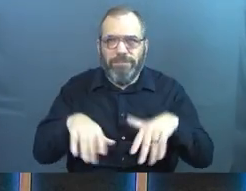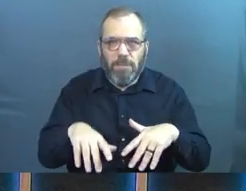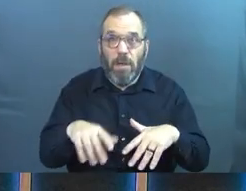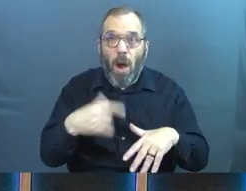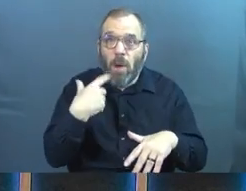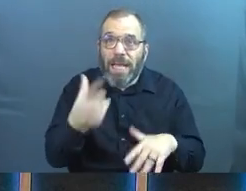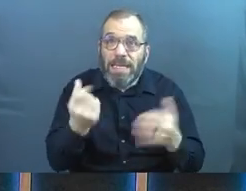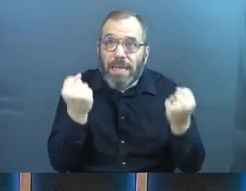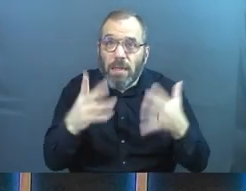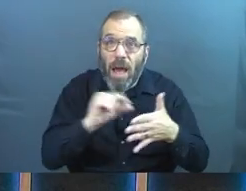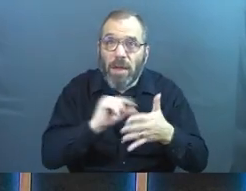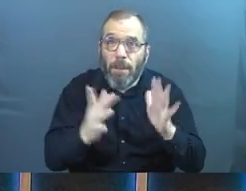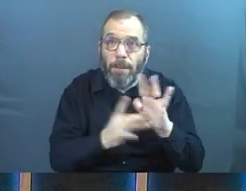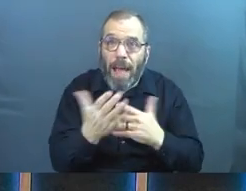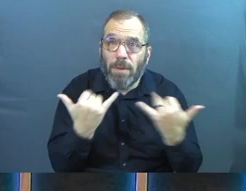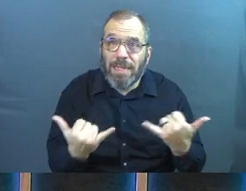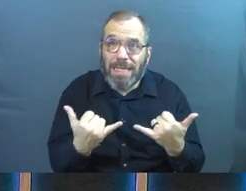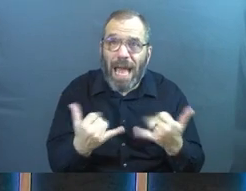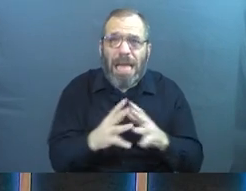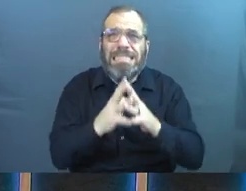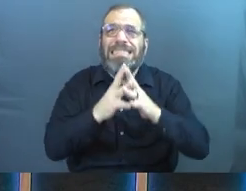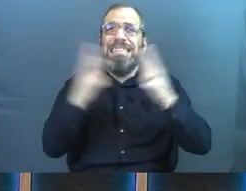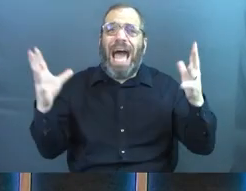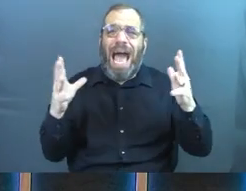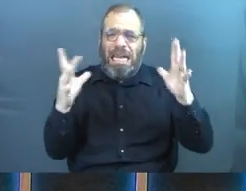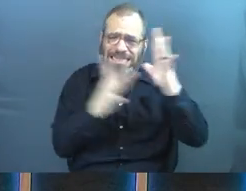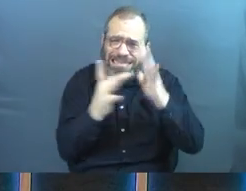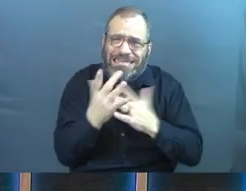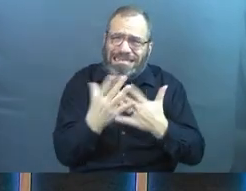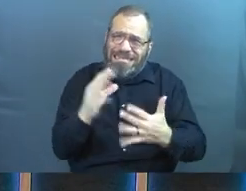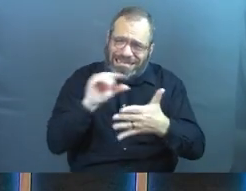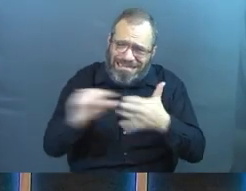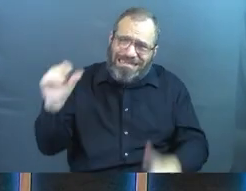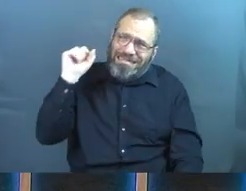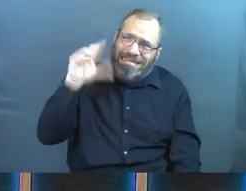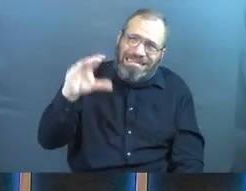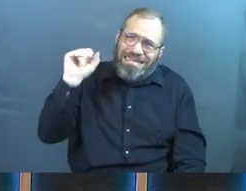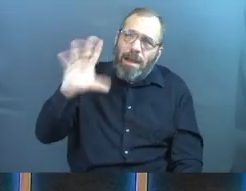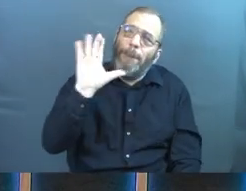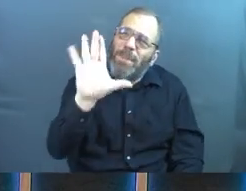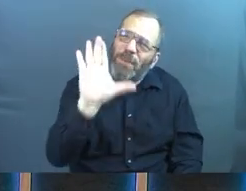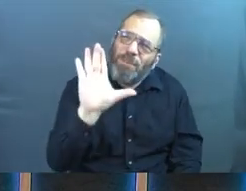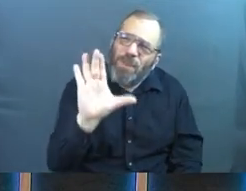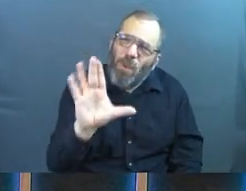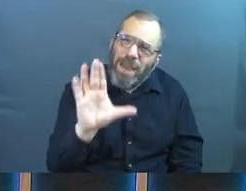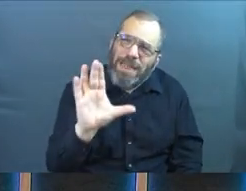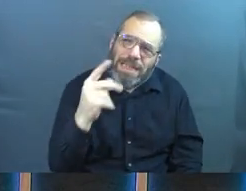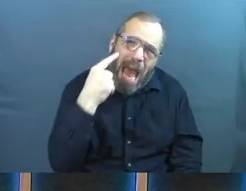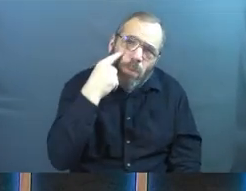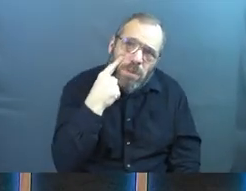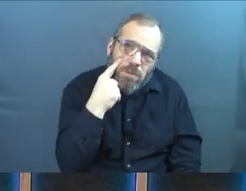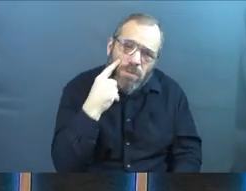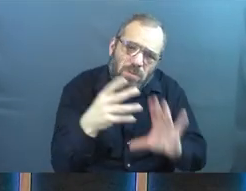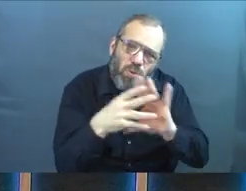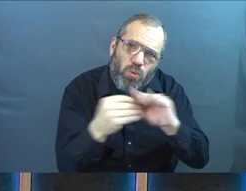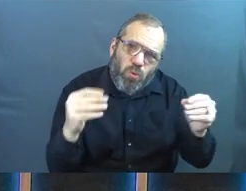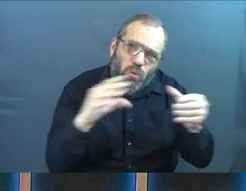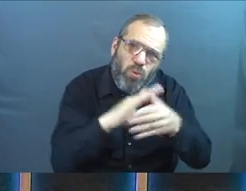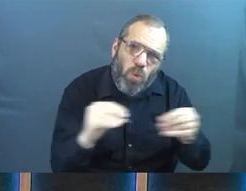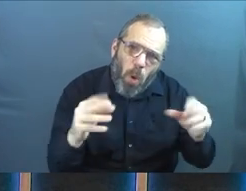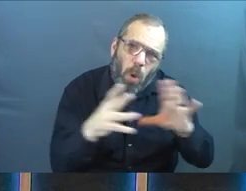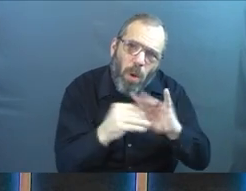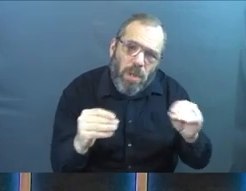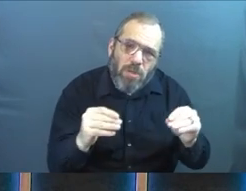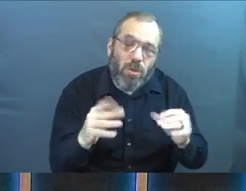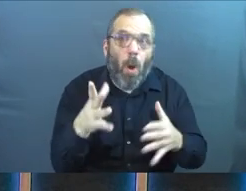Did I mention there's a lot of Bible today? There's a whole lot of Bible today. But I just want you to see the story get told. So